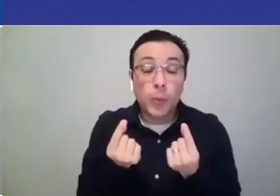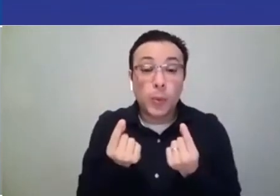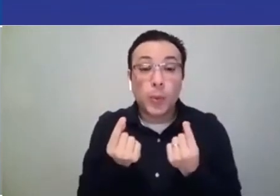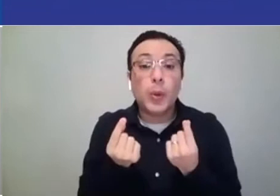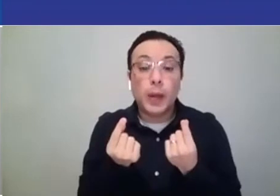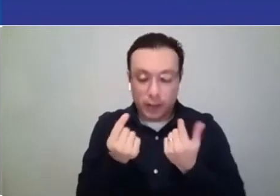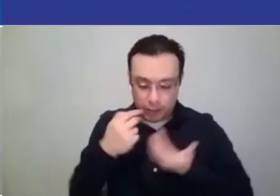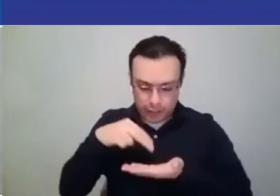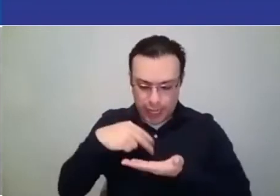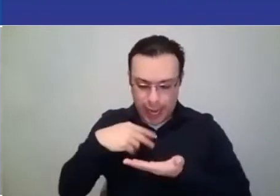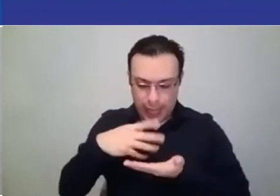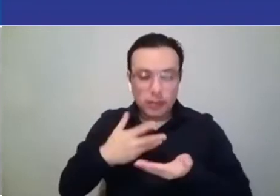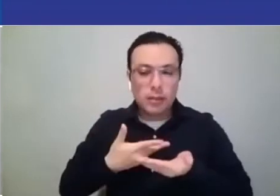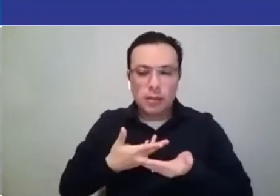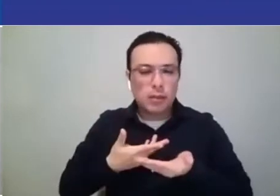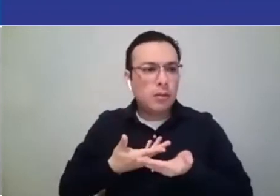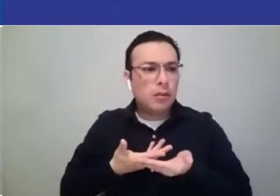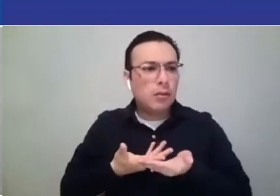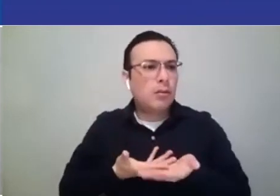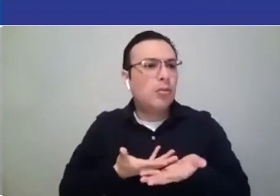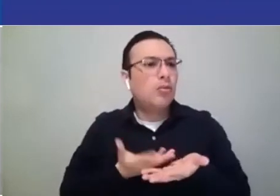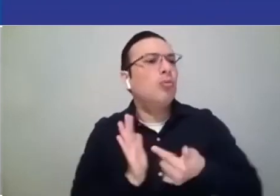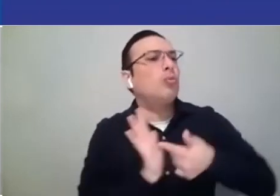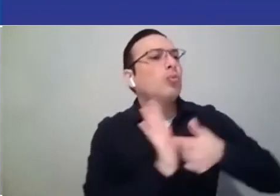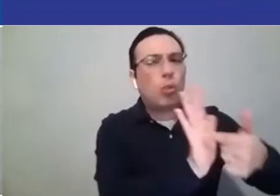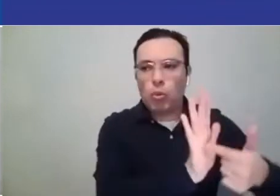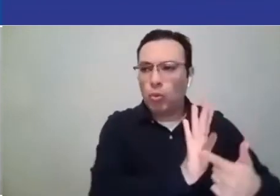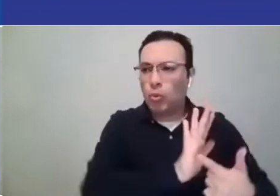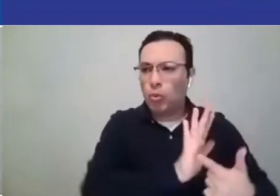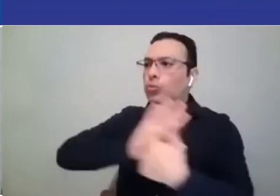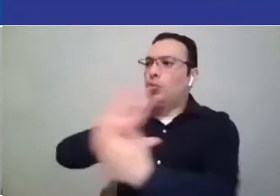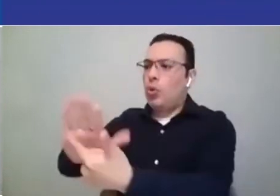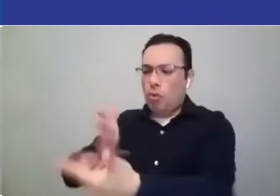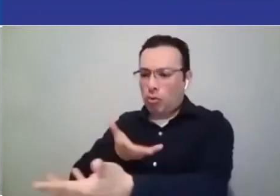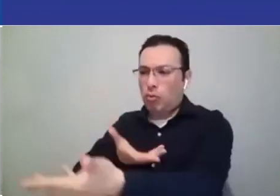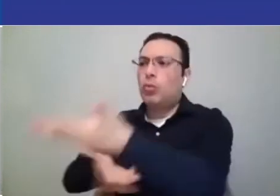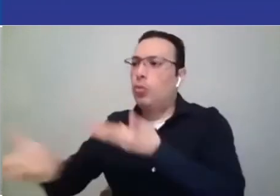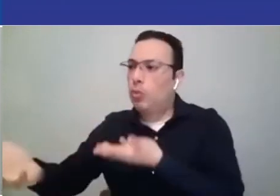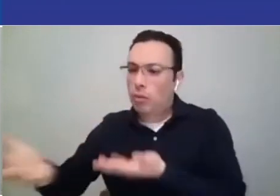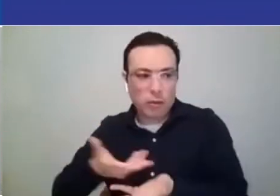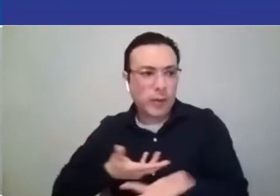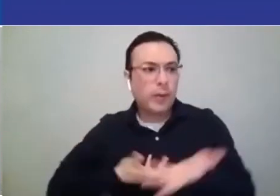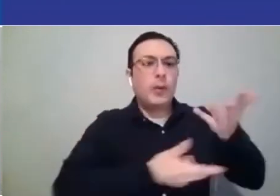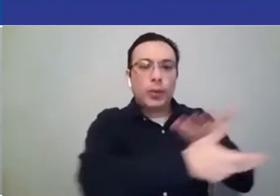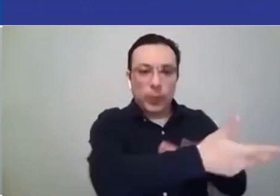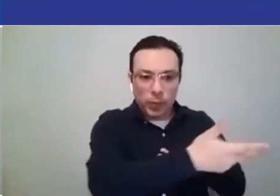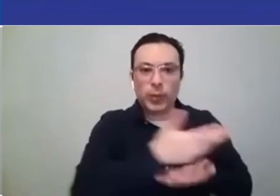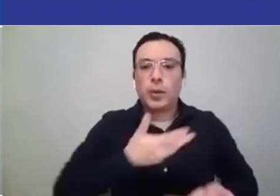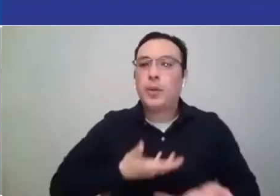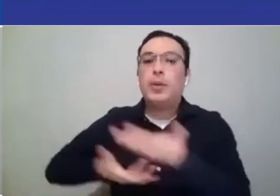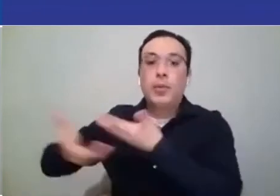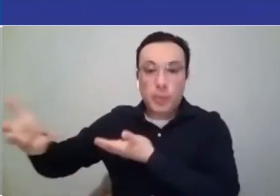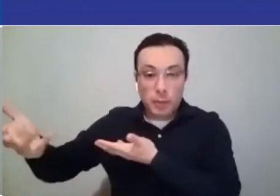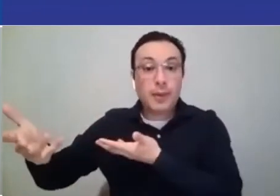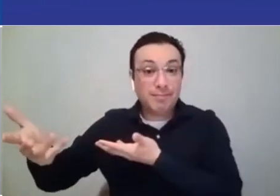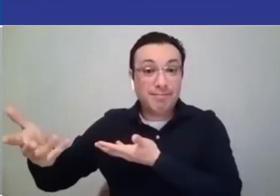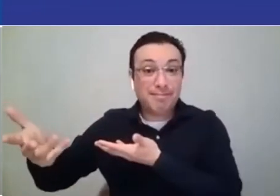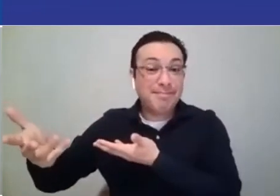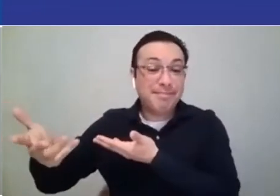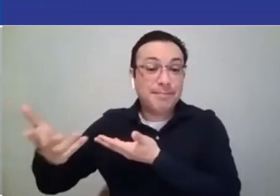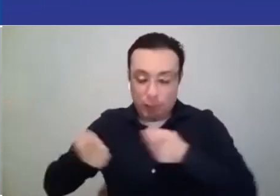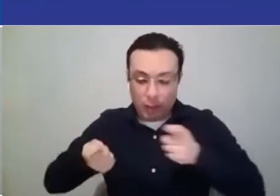it's rooted in these very like old dance forms, it's in its modern form is very